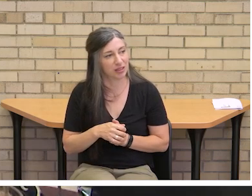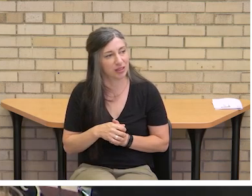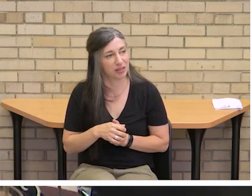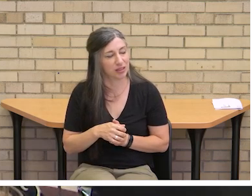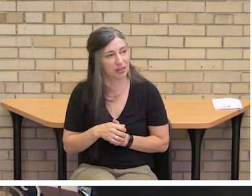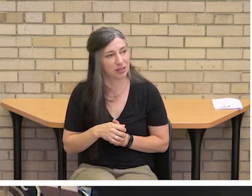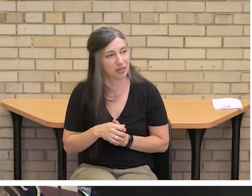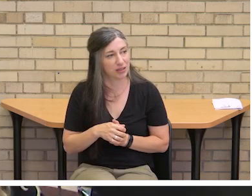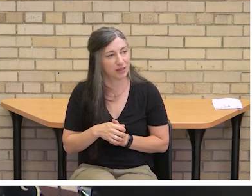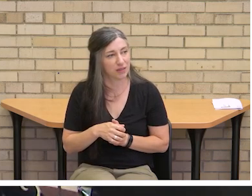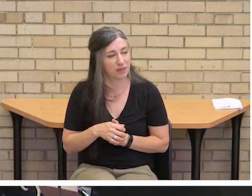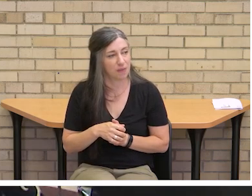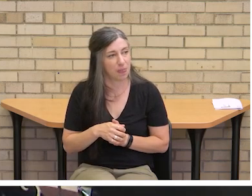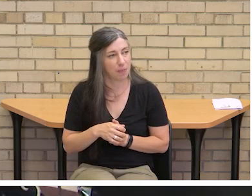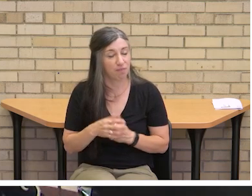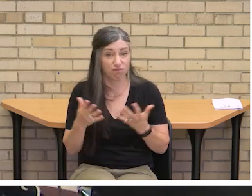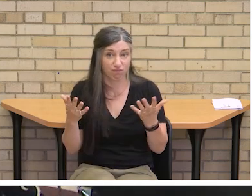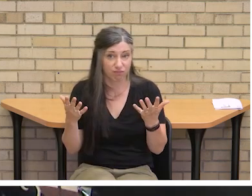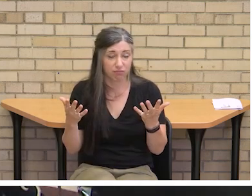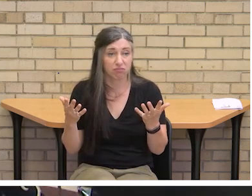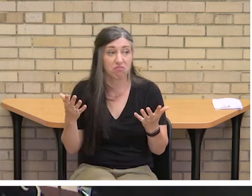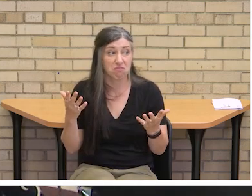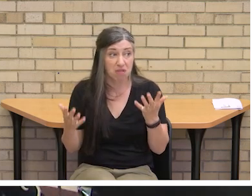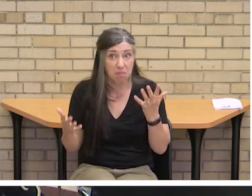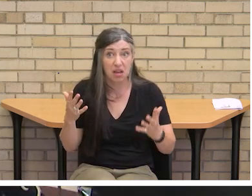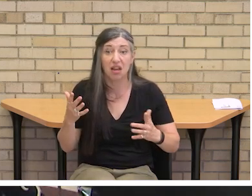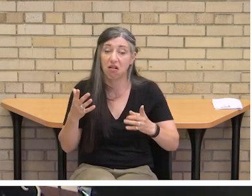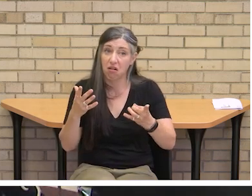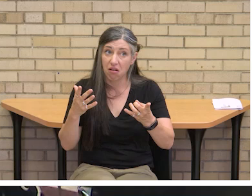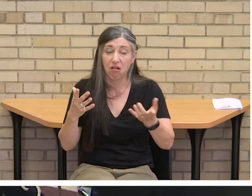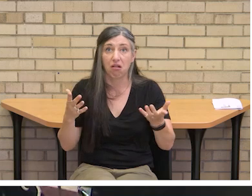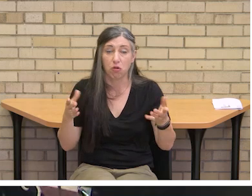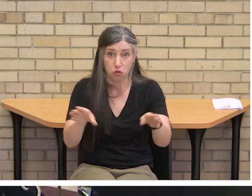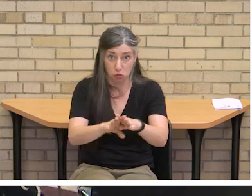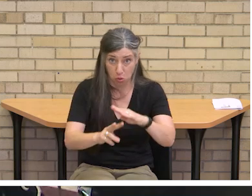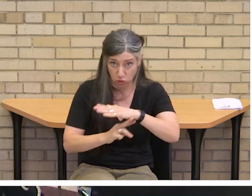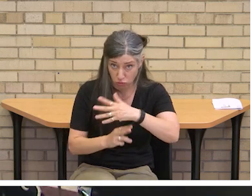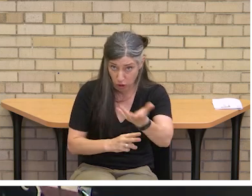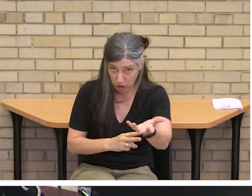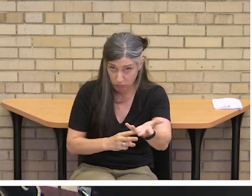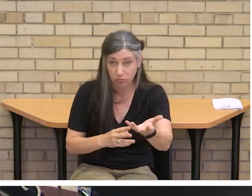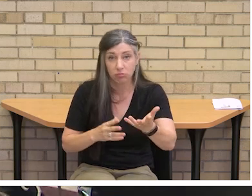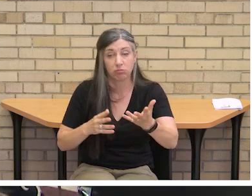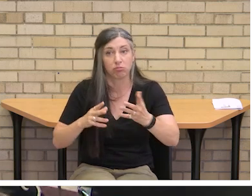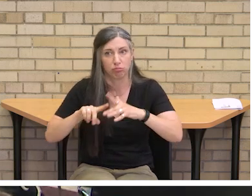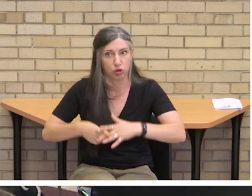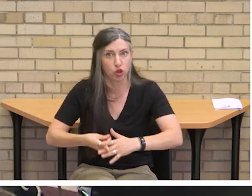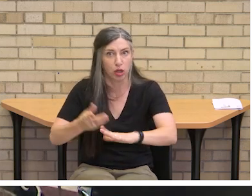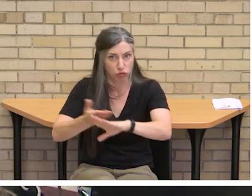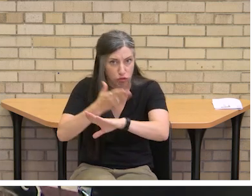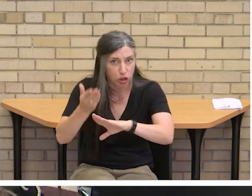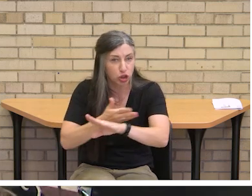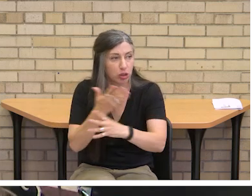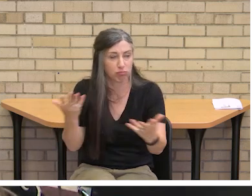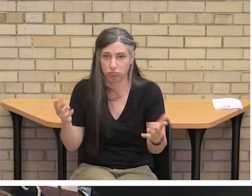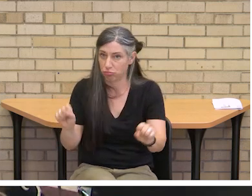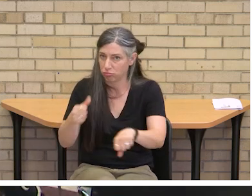perhaps during the construction, when the bridge is closed, there could be a 2-step